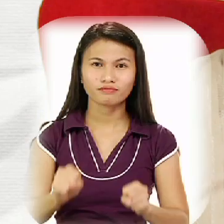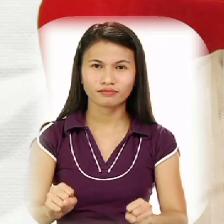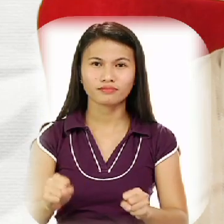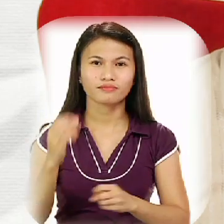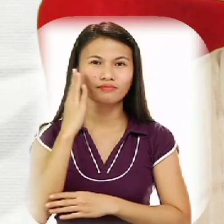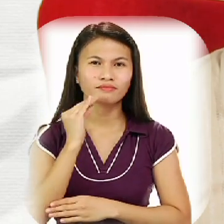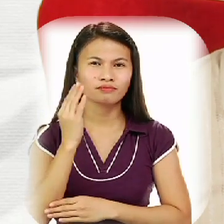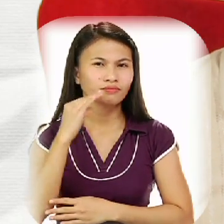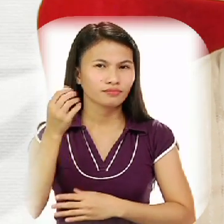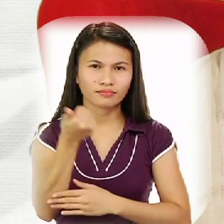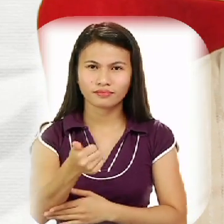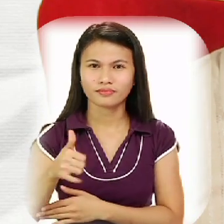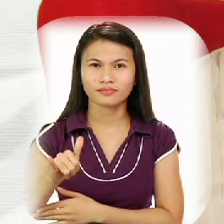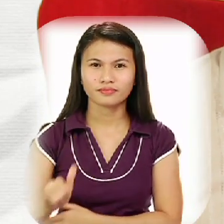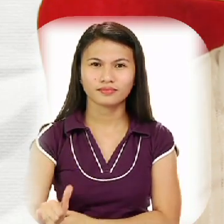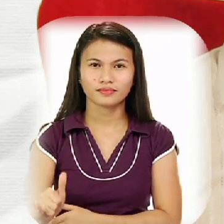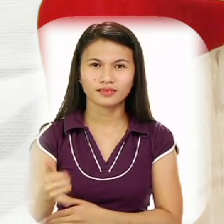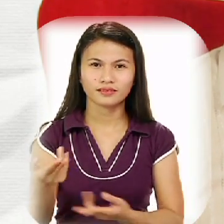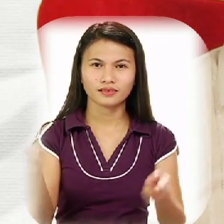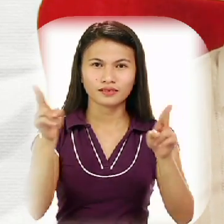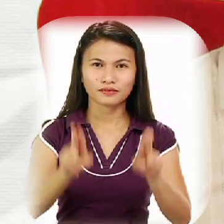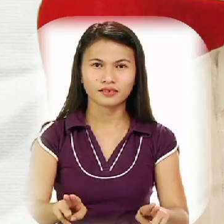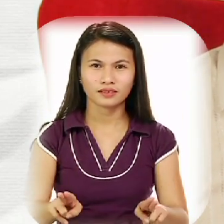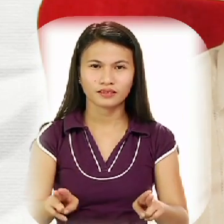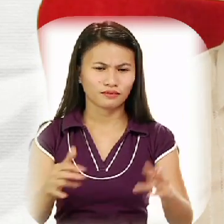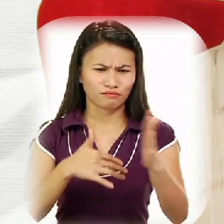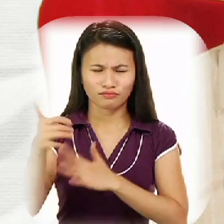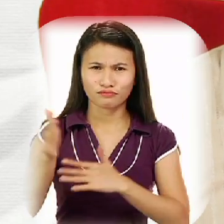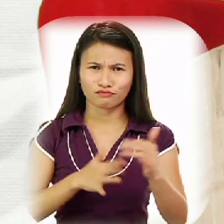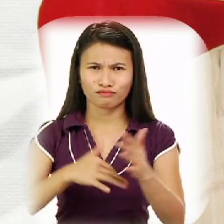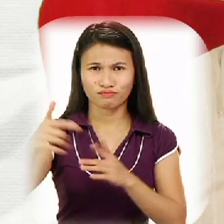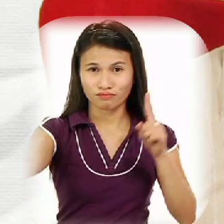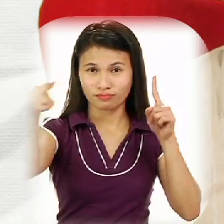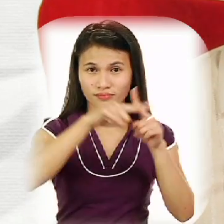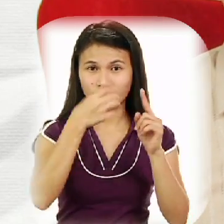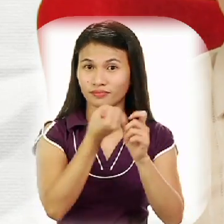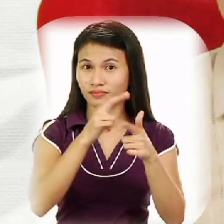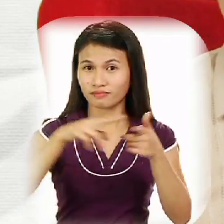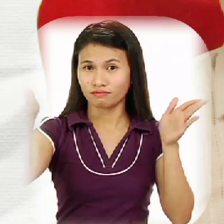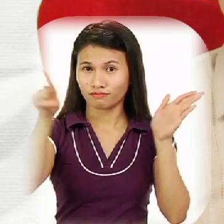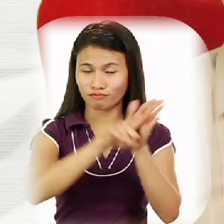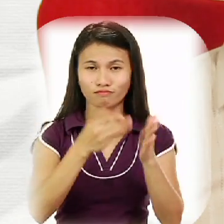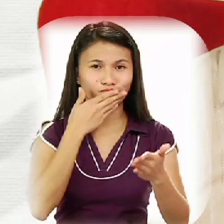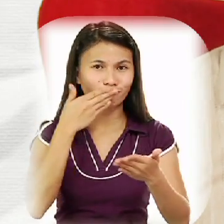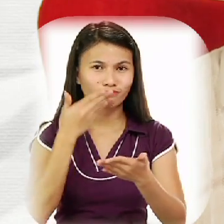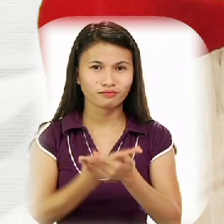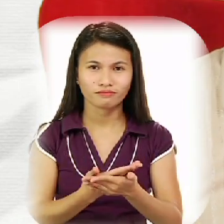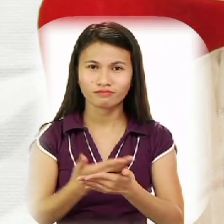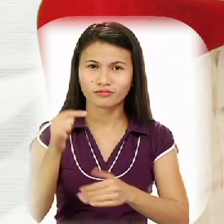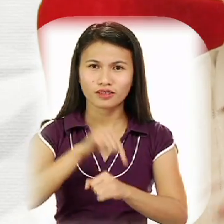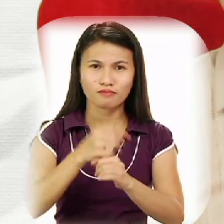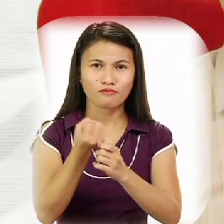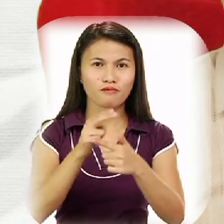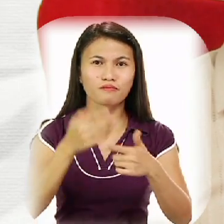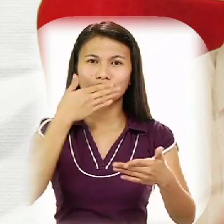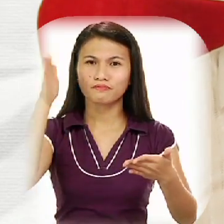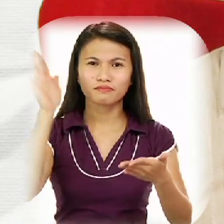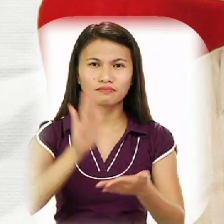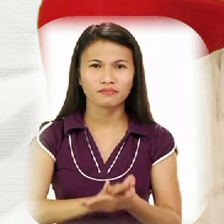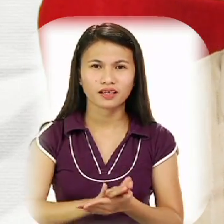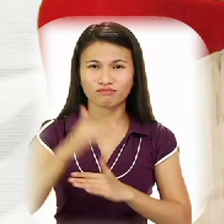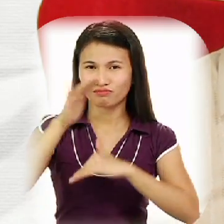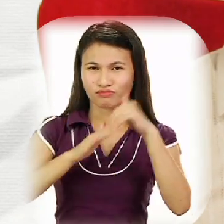with any situation. It doesn't matter whether the situation is positive or negative, good times or bad